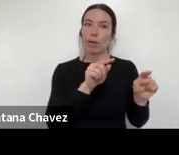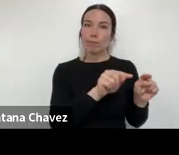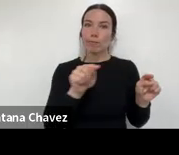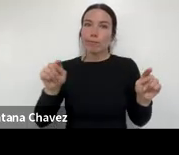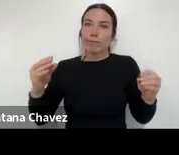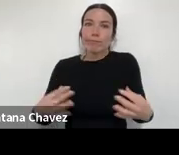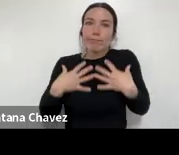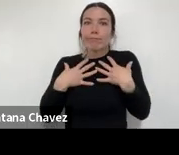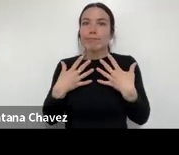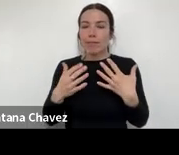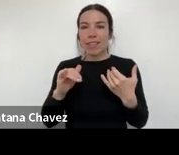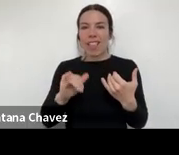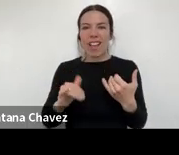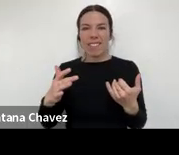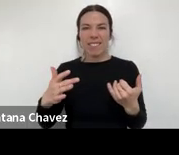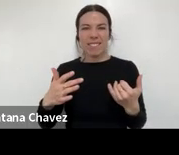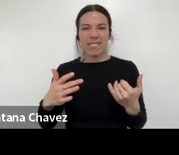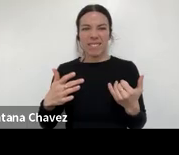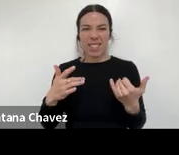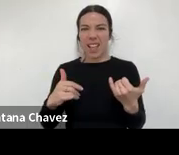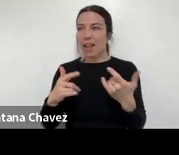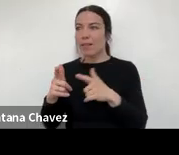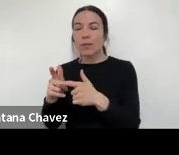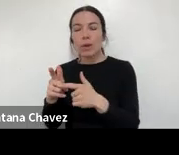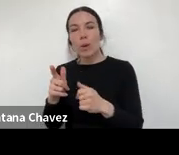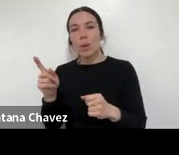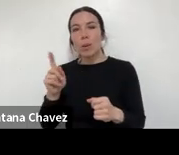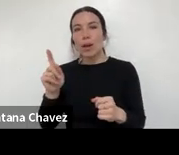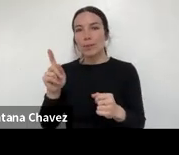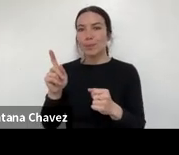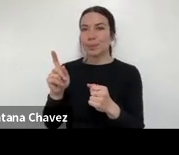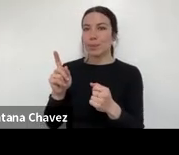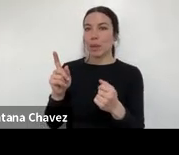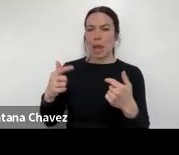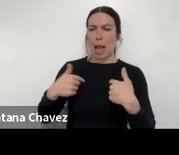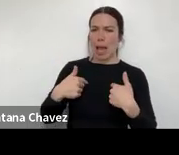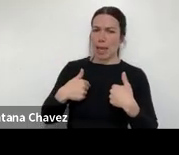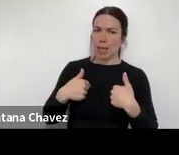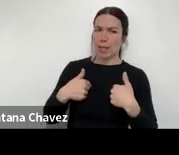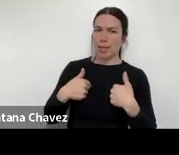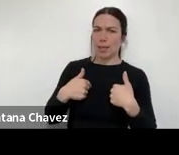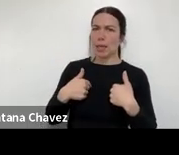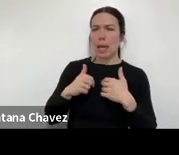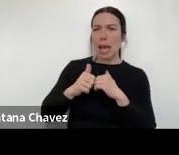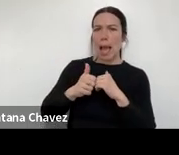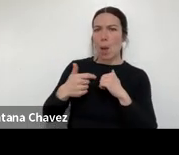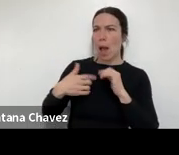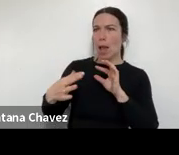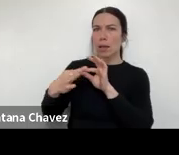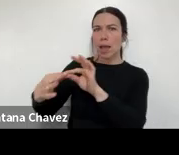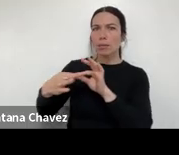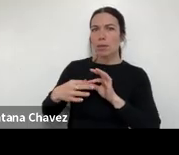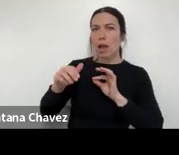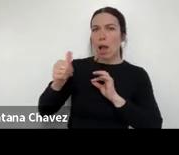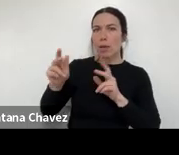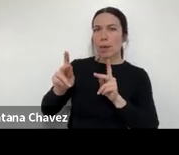point of view of relating, learning a bit more about how I relate to other people when